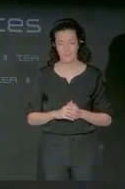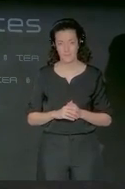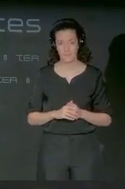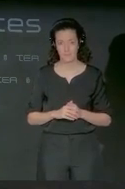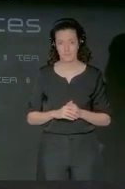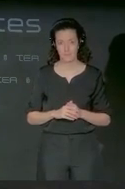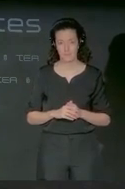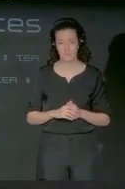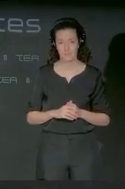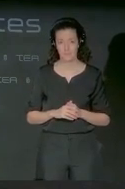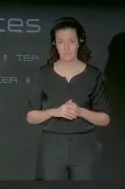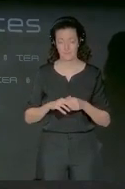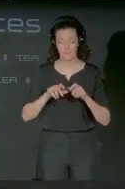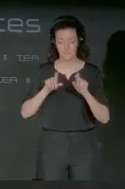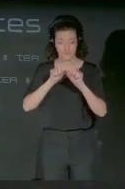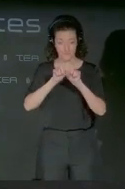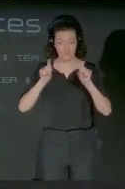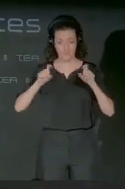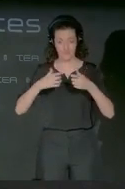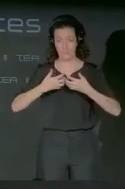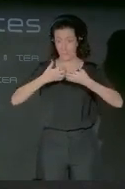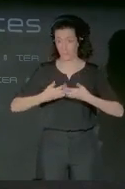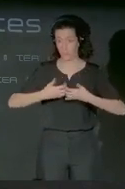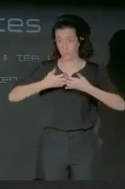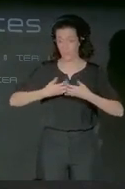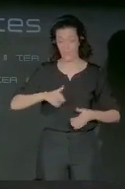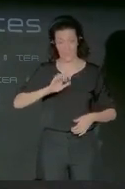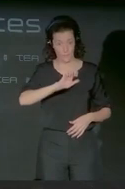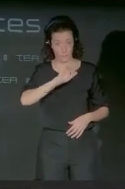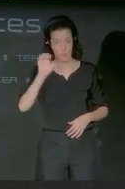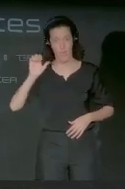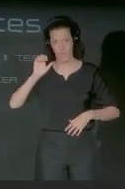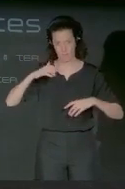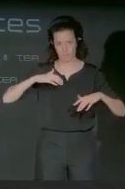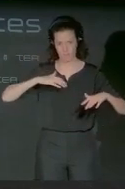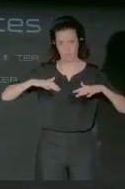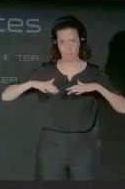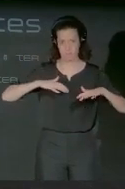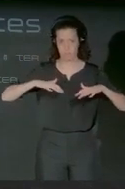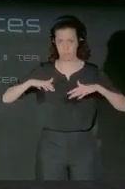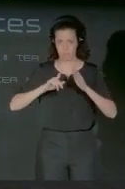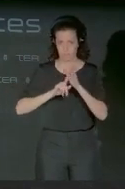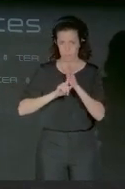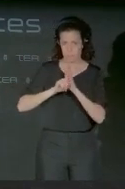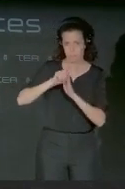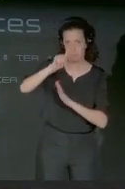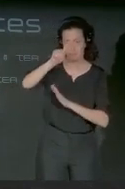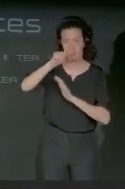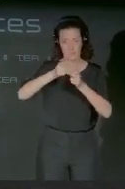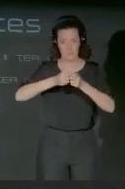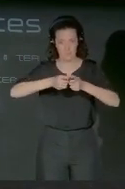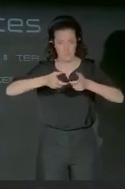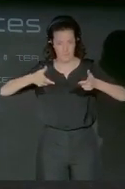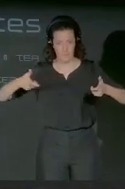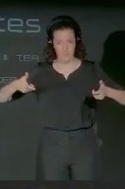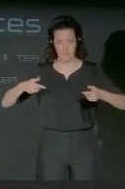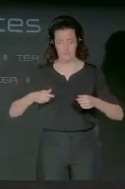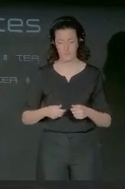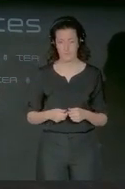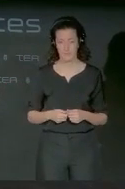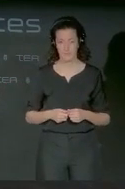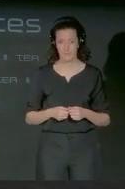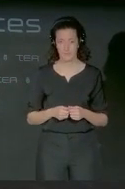non-EU industry is just as vibrant, if not more vibrant, and growing just as much, if not growing more. So